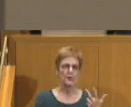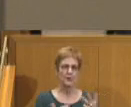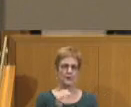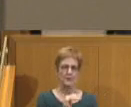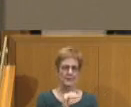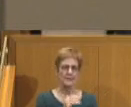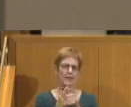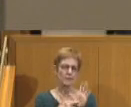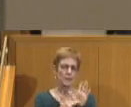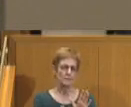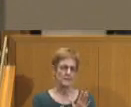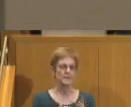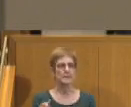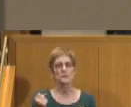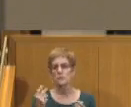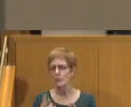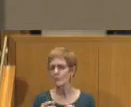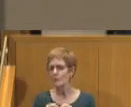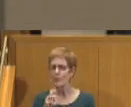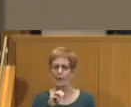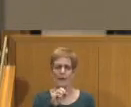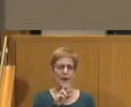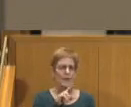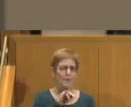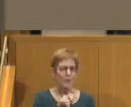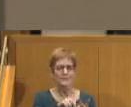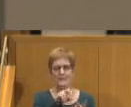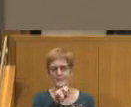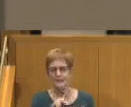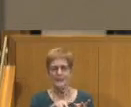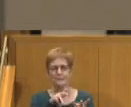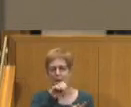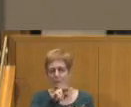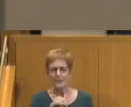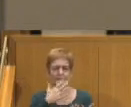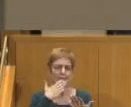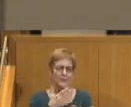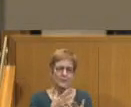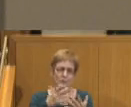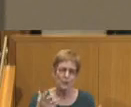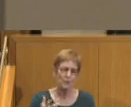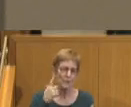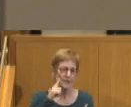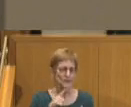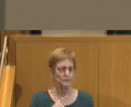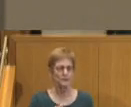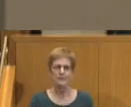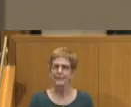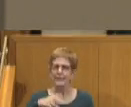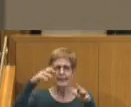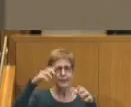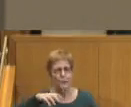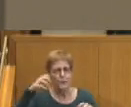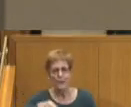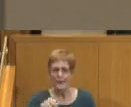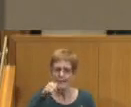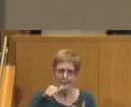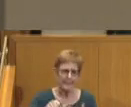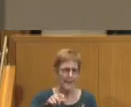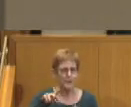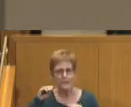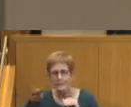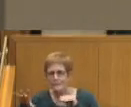Thank you, everyone, for what, for me, is the honor of a lifetime. I couldn't do this, first of all, starting out by saying,